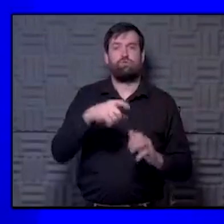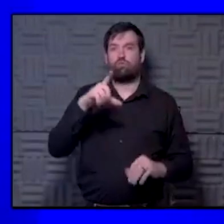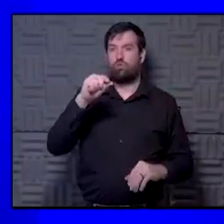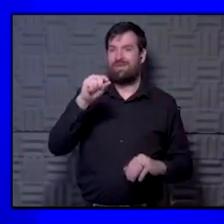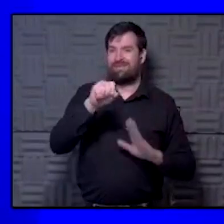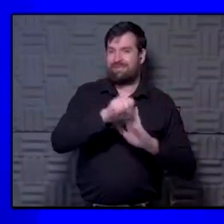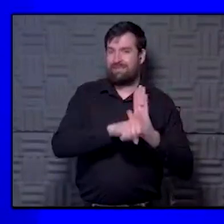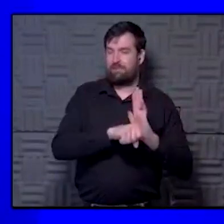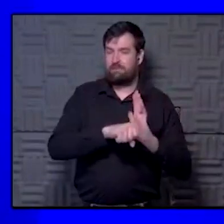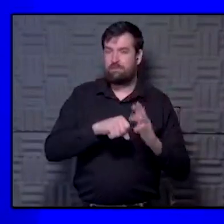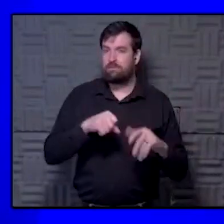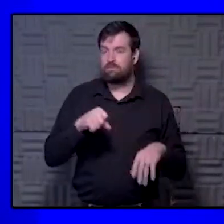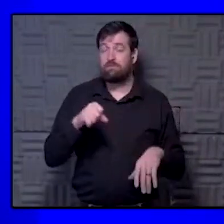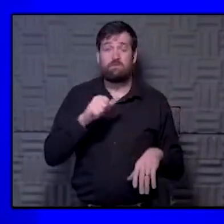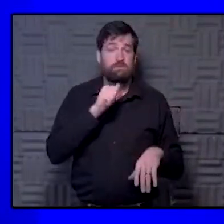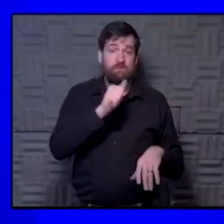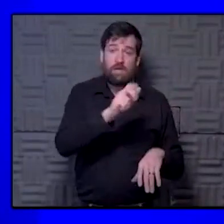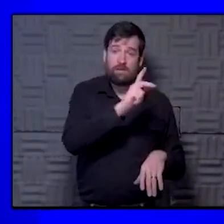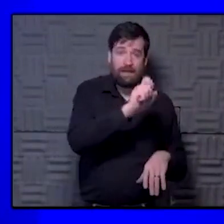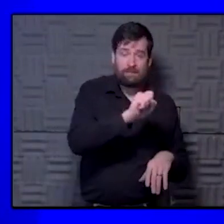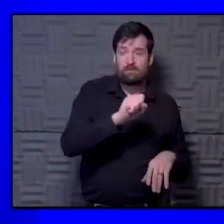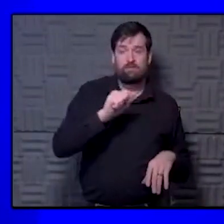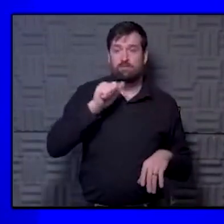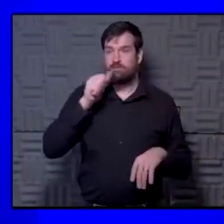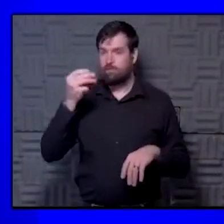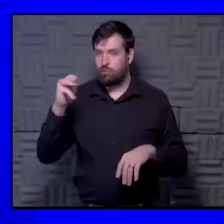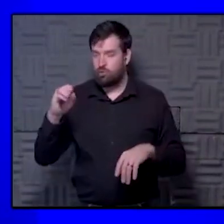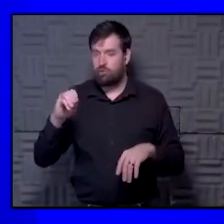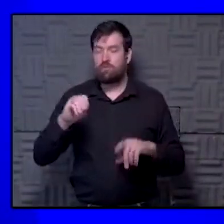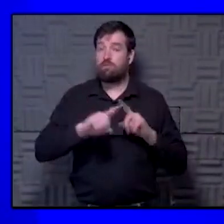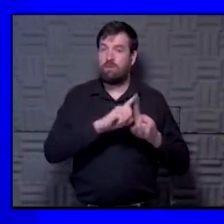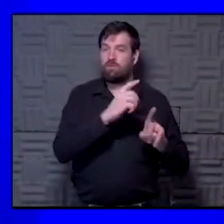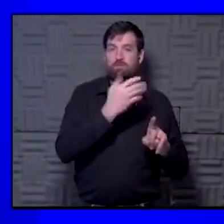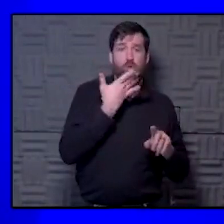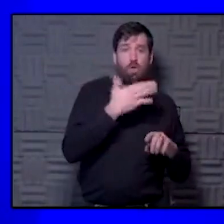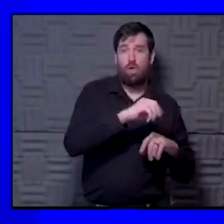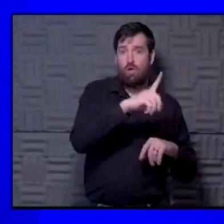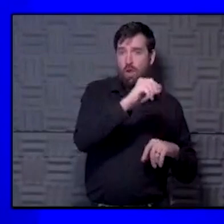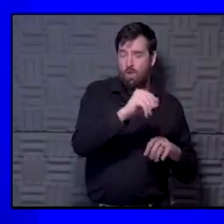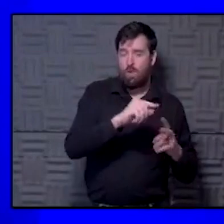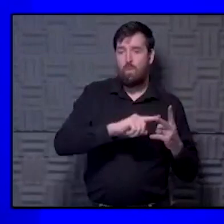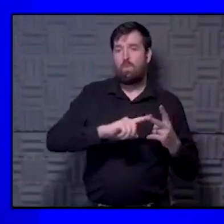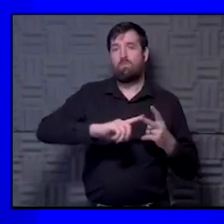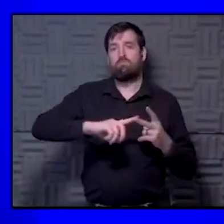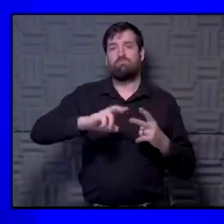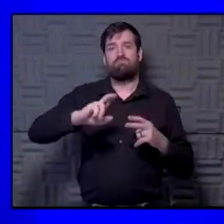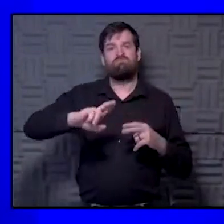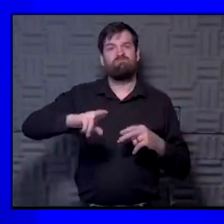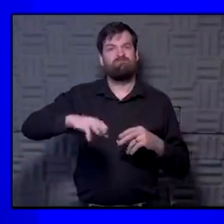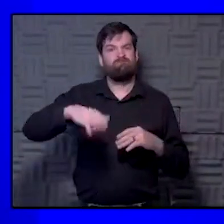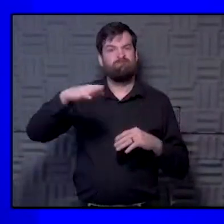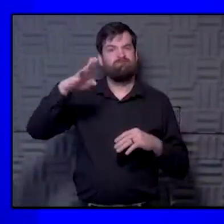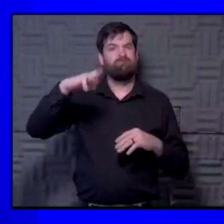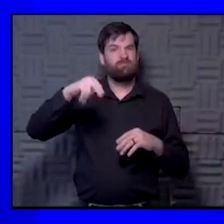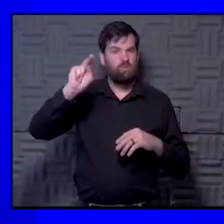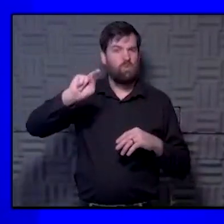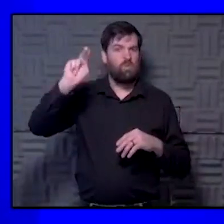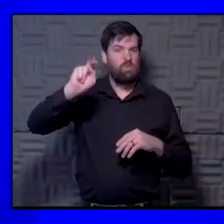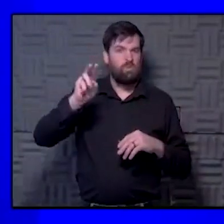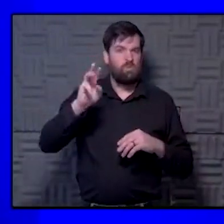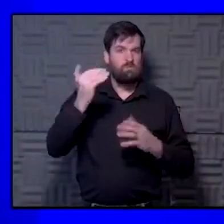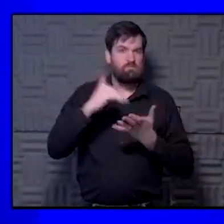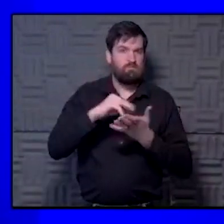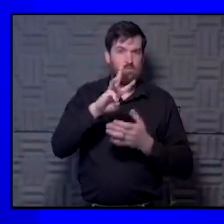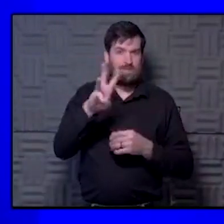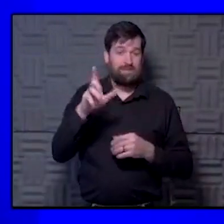or Missouri, but, circling us, Colorado and the upper Midwest. And I mean, it's if it's not here and just not detected yet, it will be